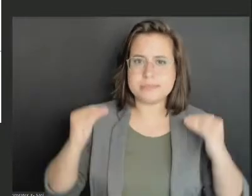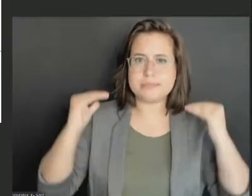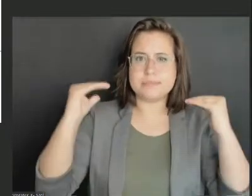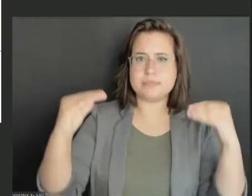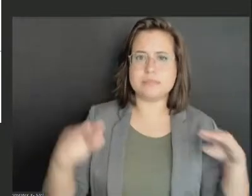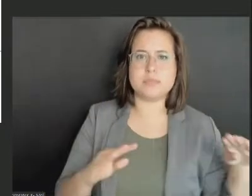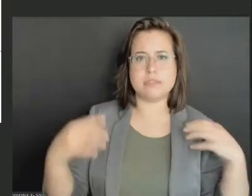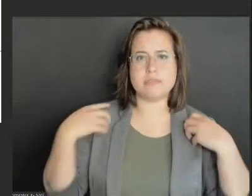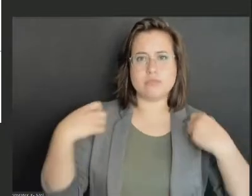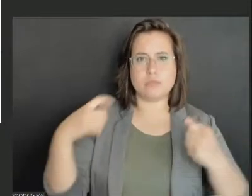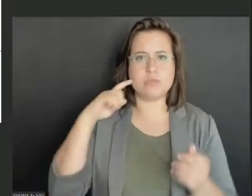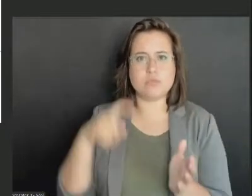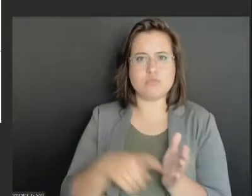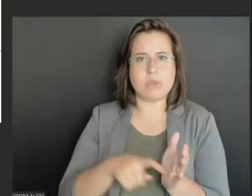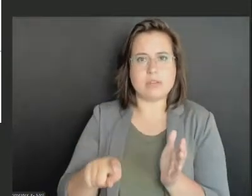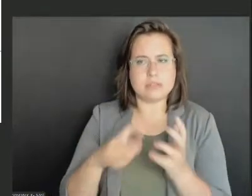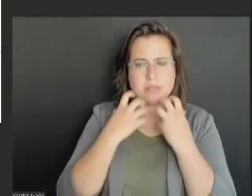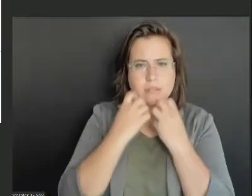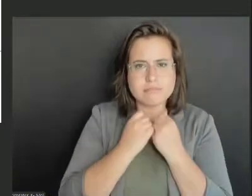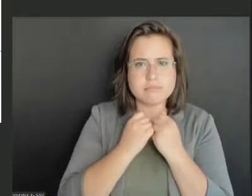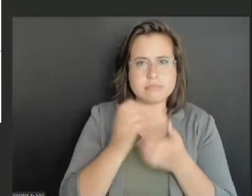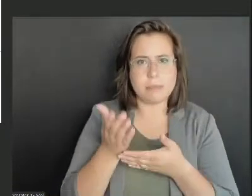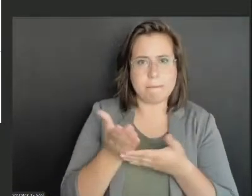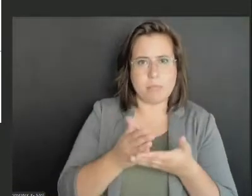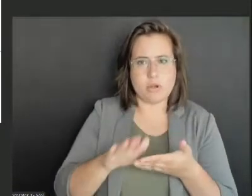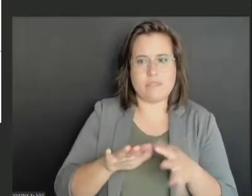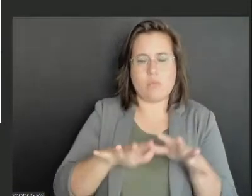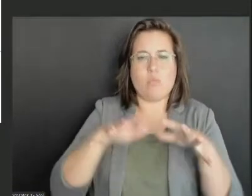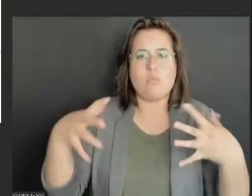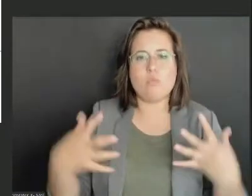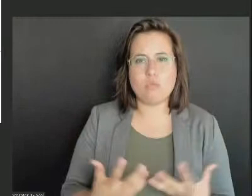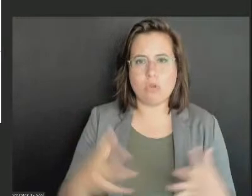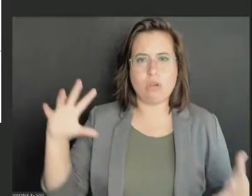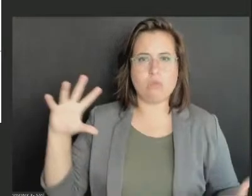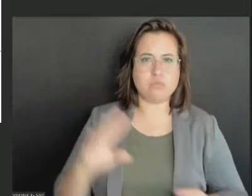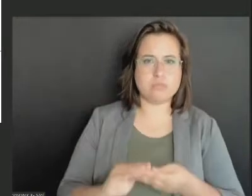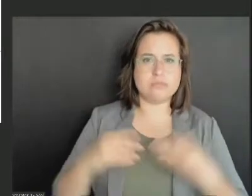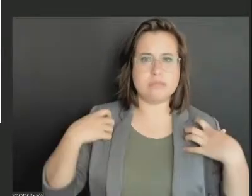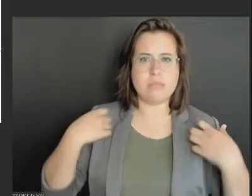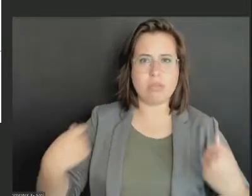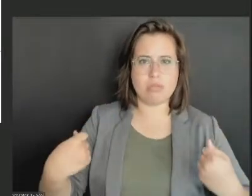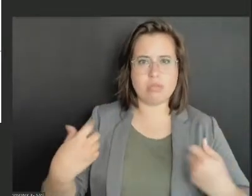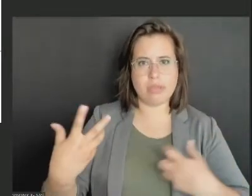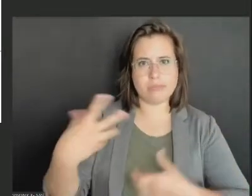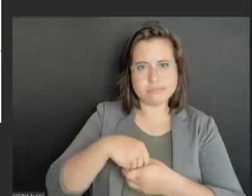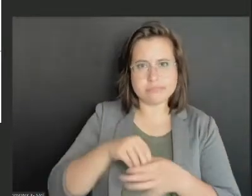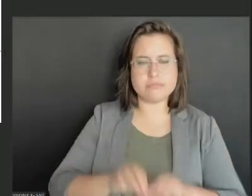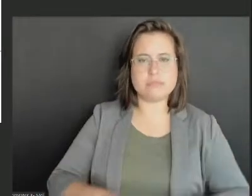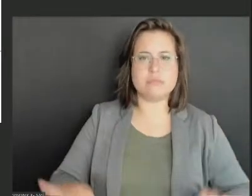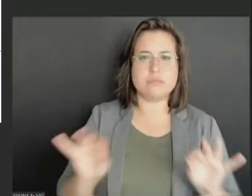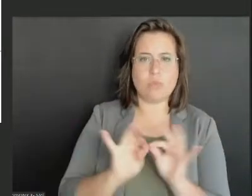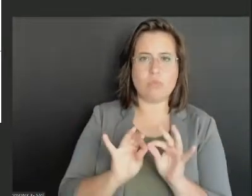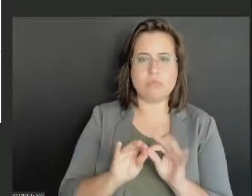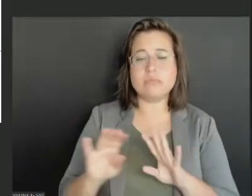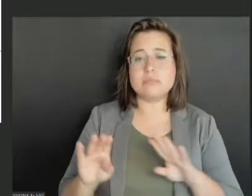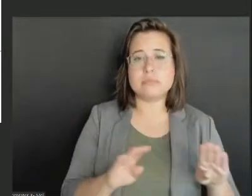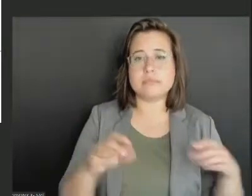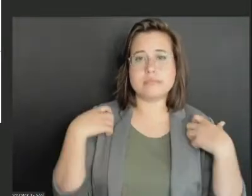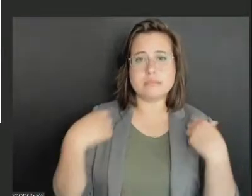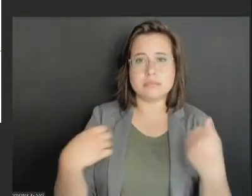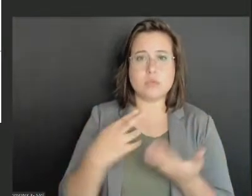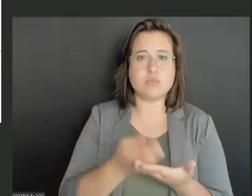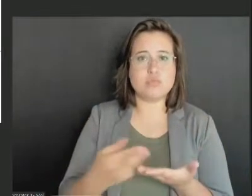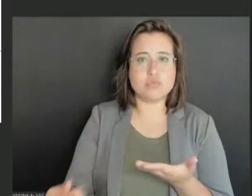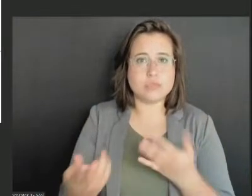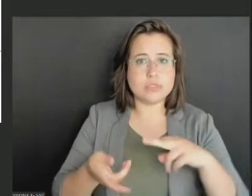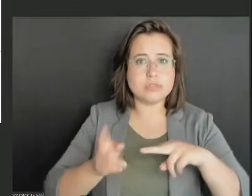it as a vital part of someone's overall health is important. Increasing behavioral health resources and creating standards